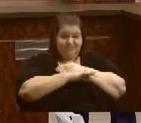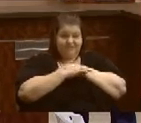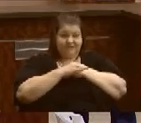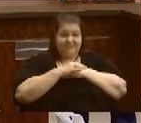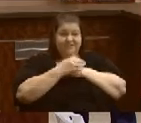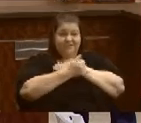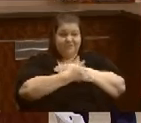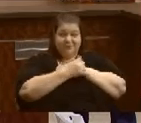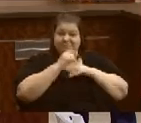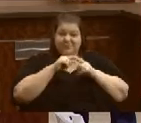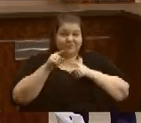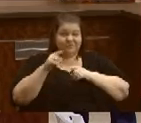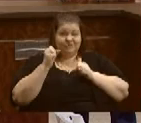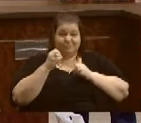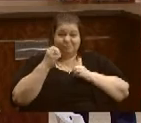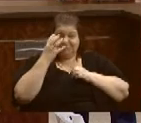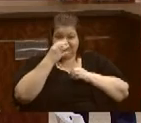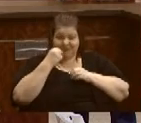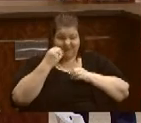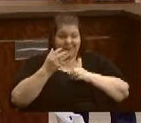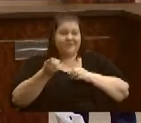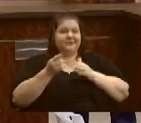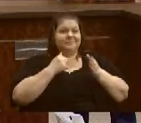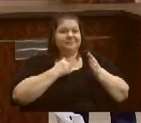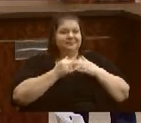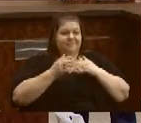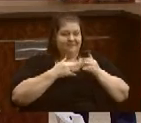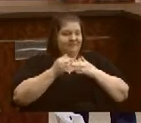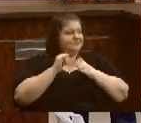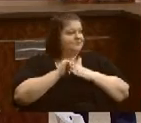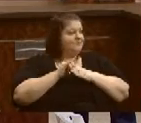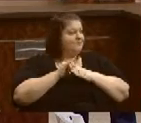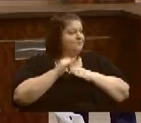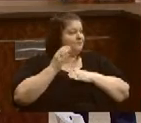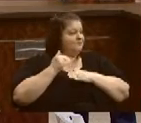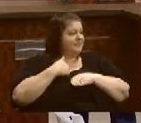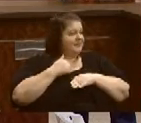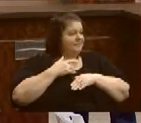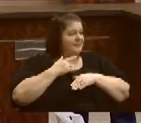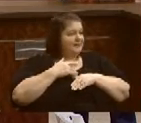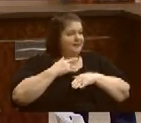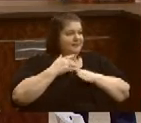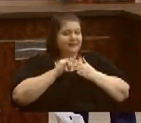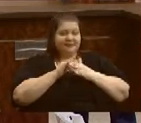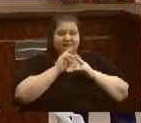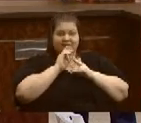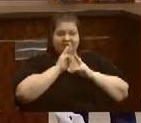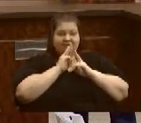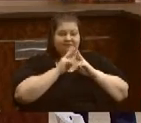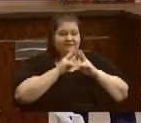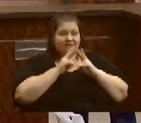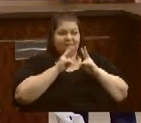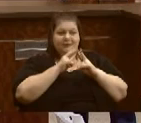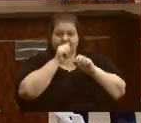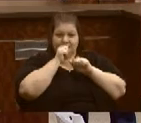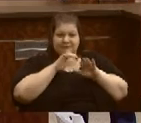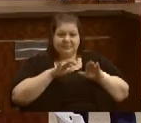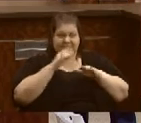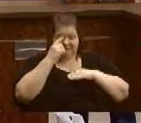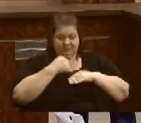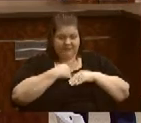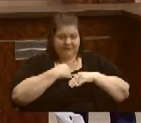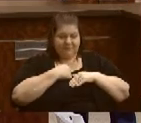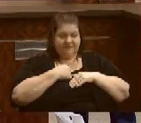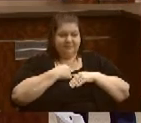beautiful. So anyway, that's what I feel that has been a blessing for me to